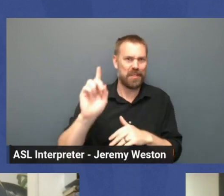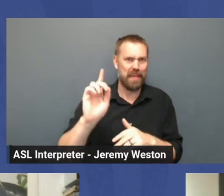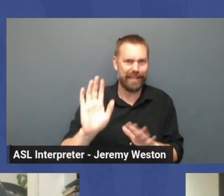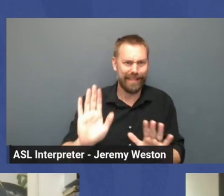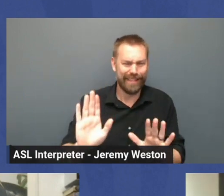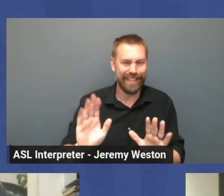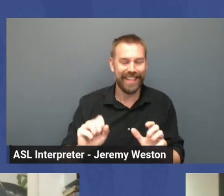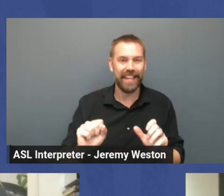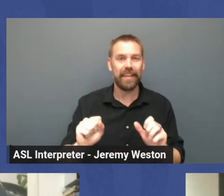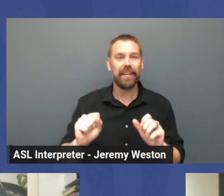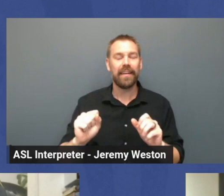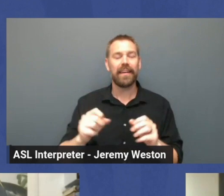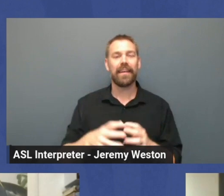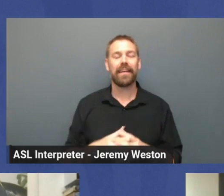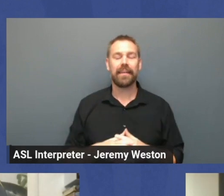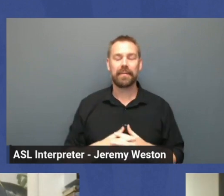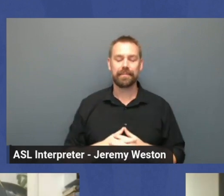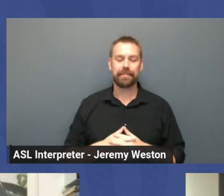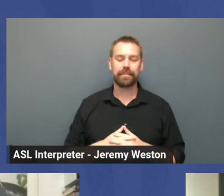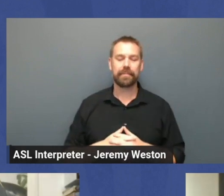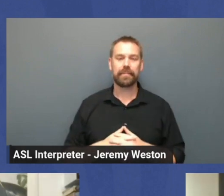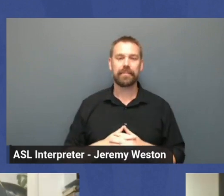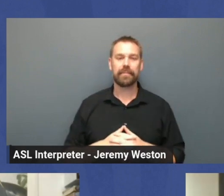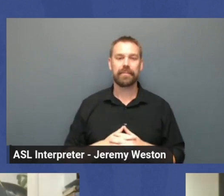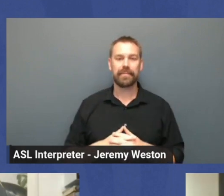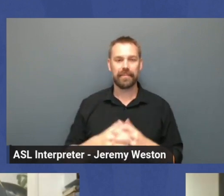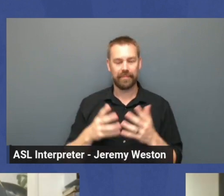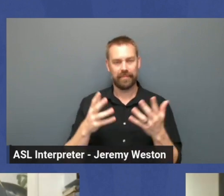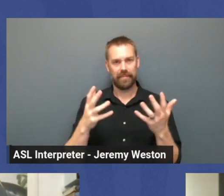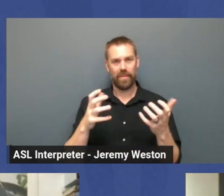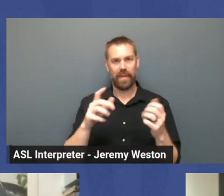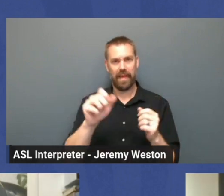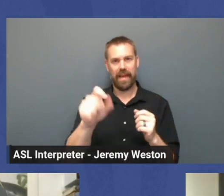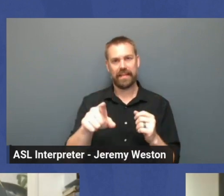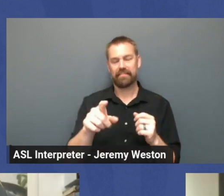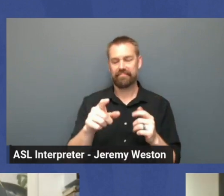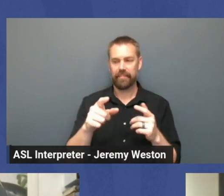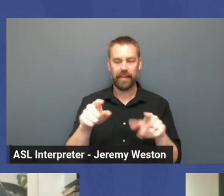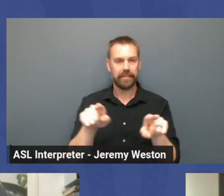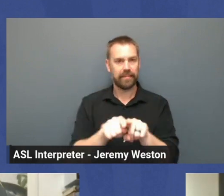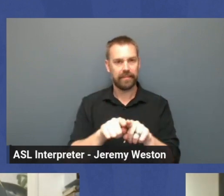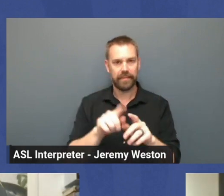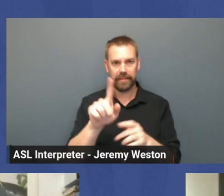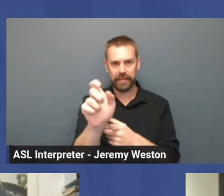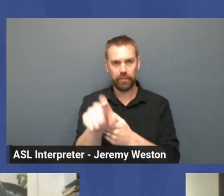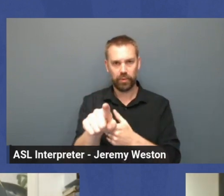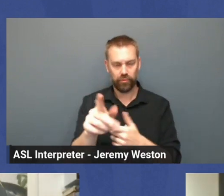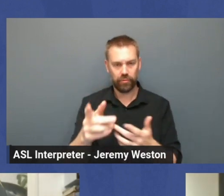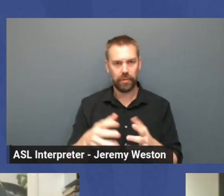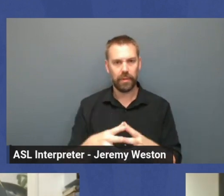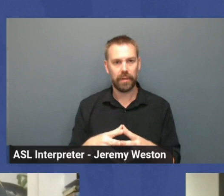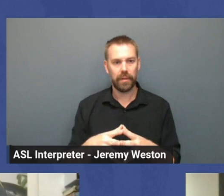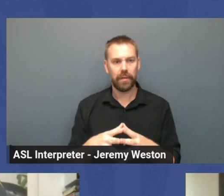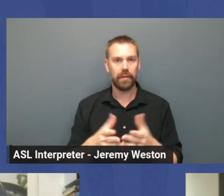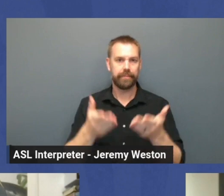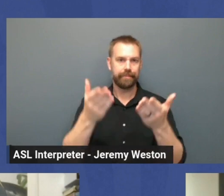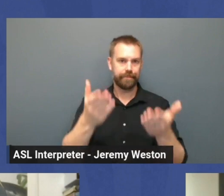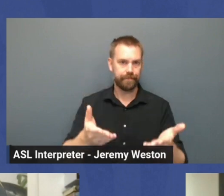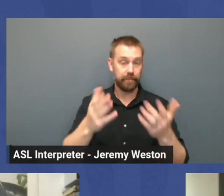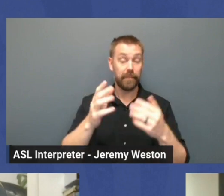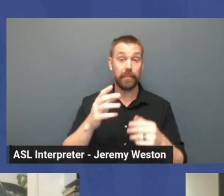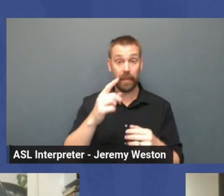So I want to ask you that same question, Kimberly. You being a doctor, a